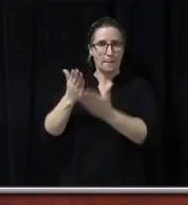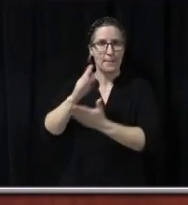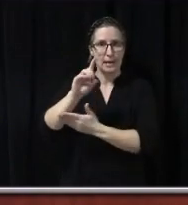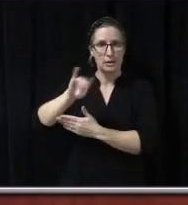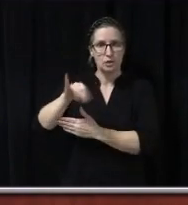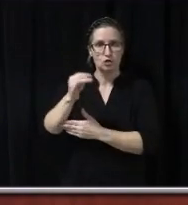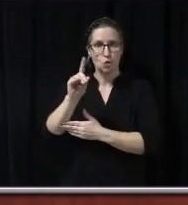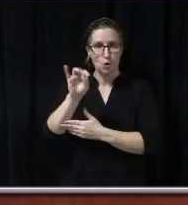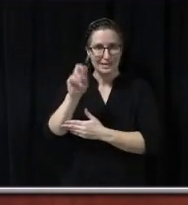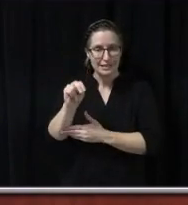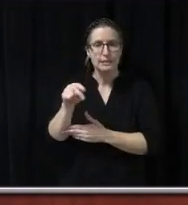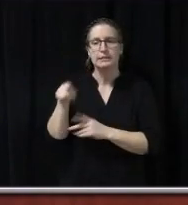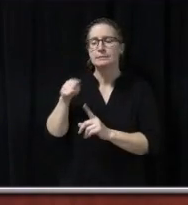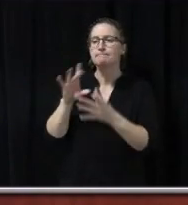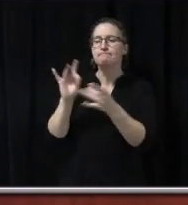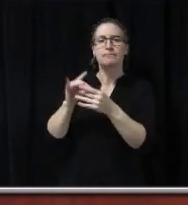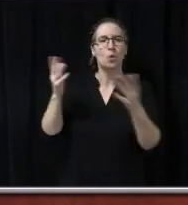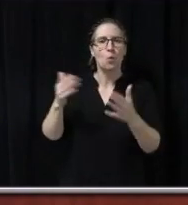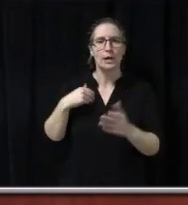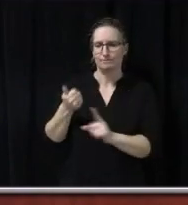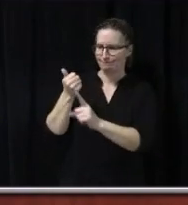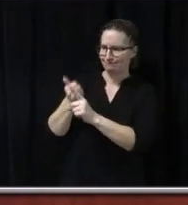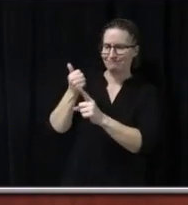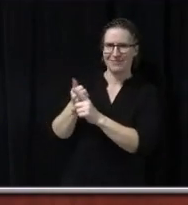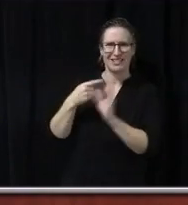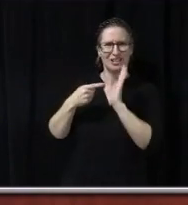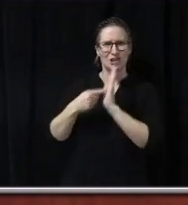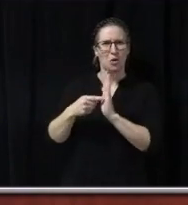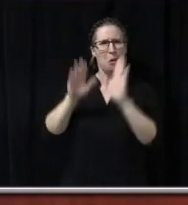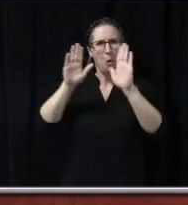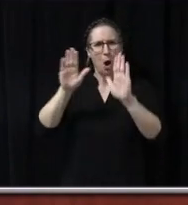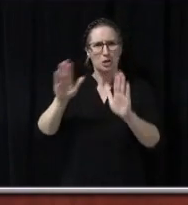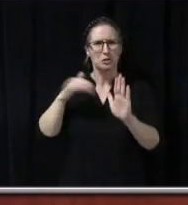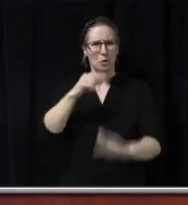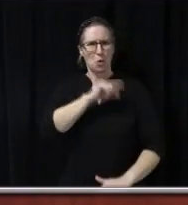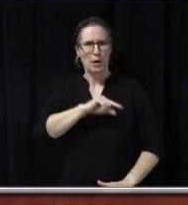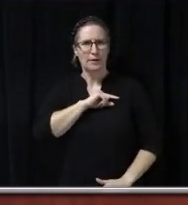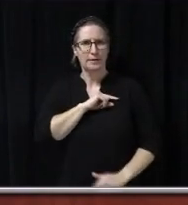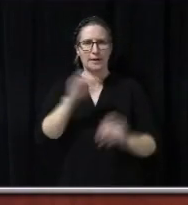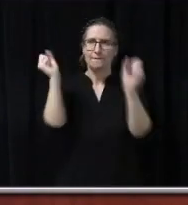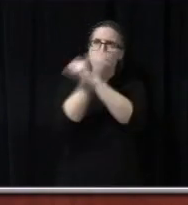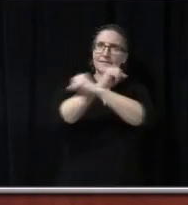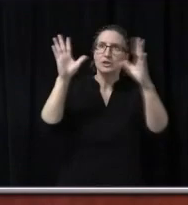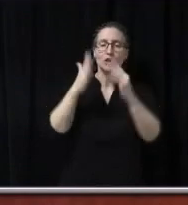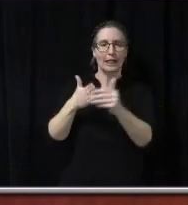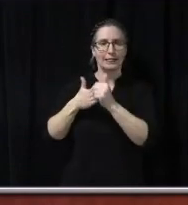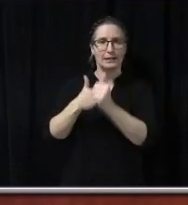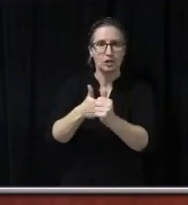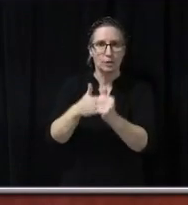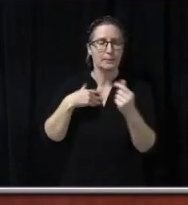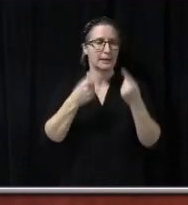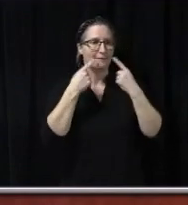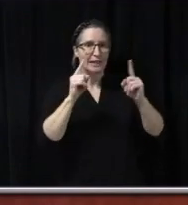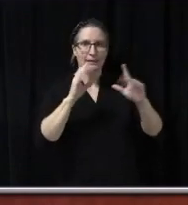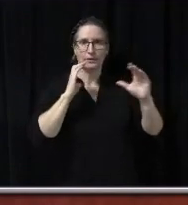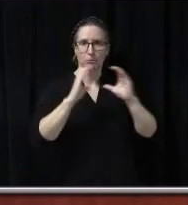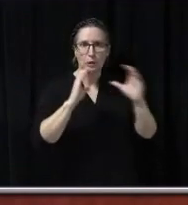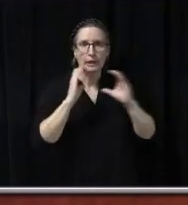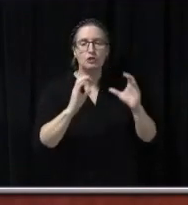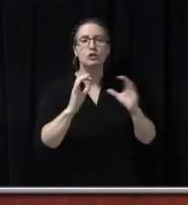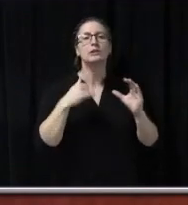Center, said that Jordyn has demonstrated remarkable qualities such as visionary leadership, effective